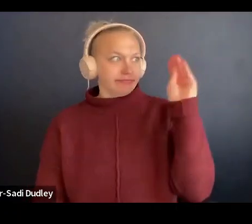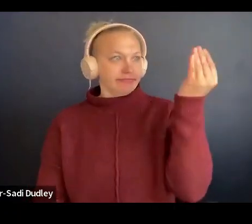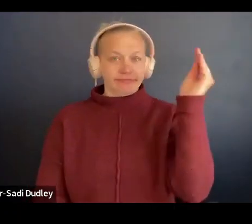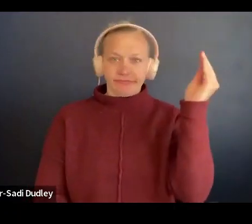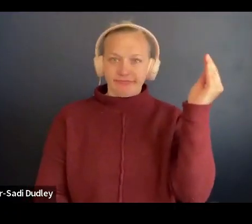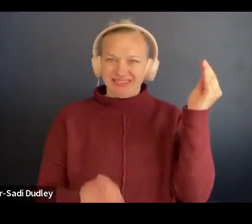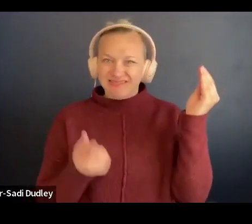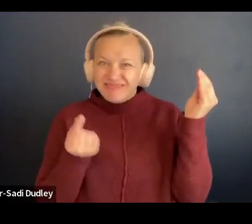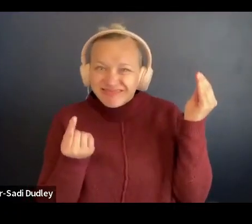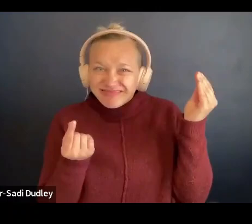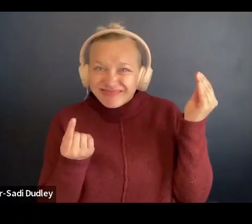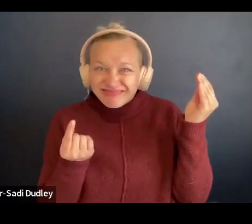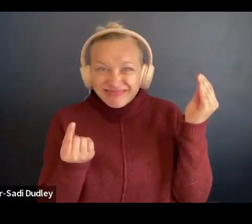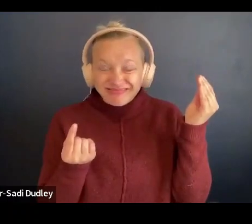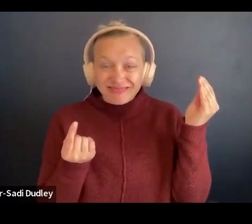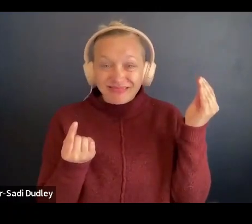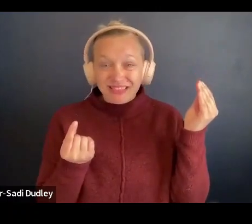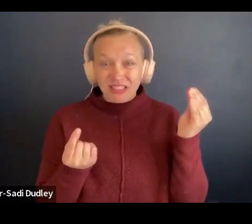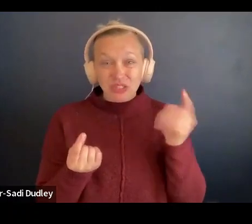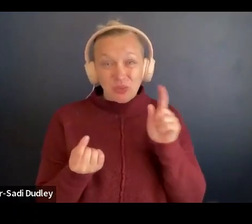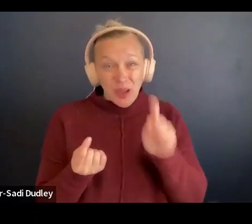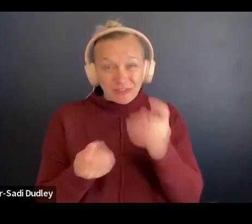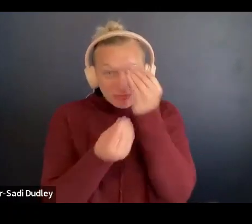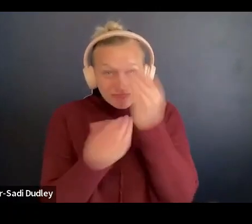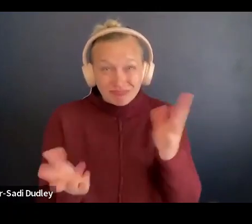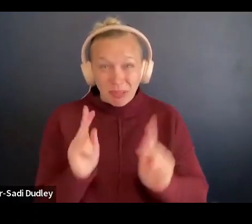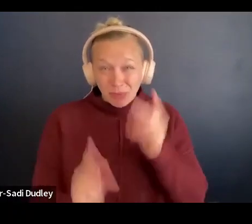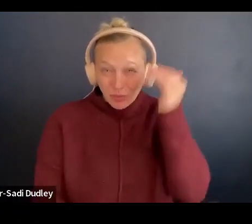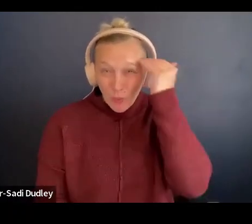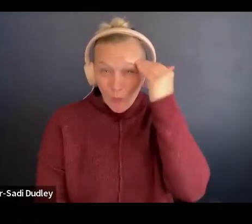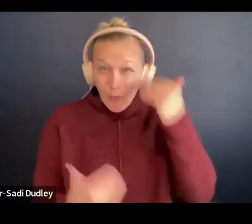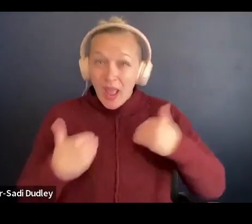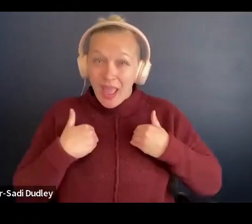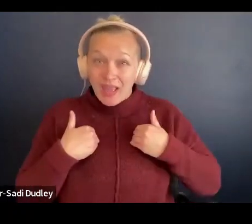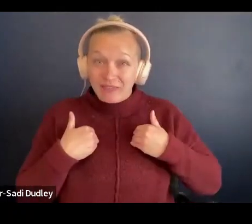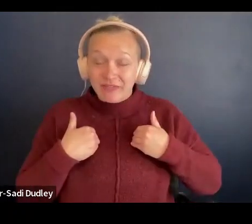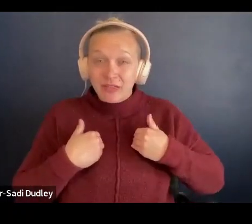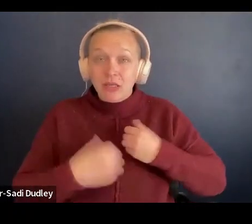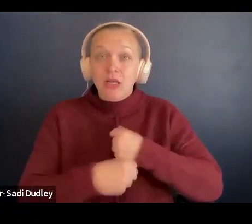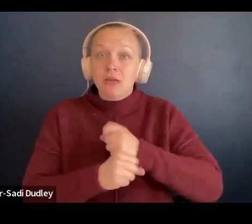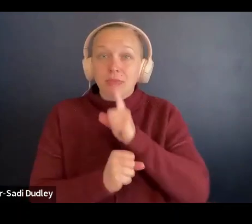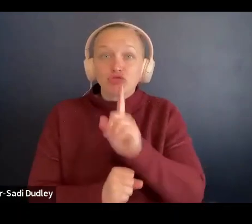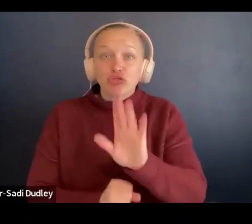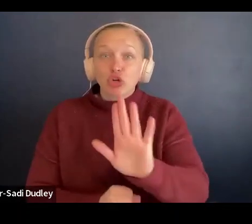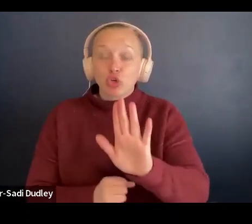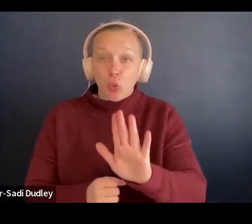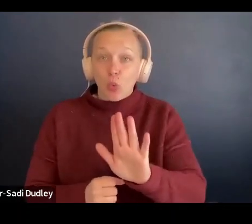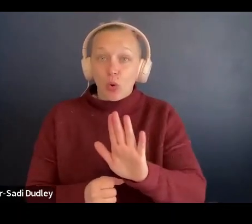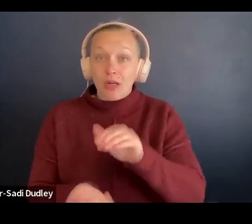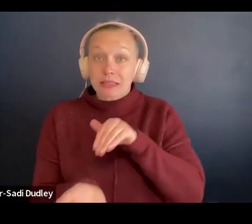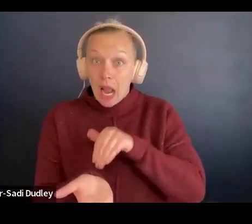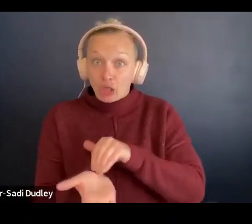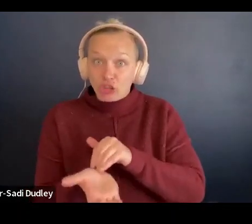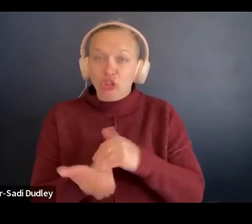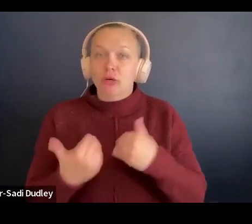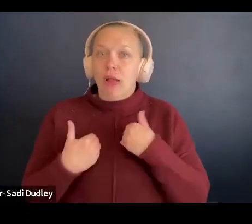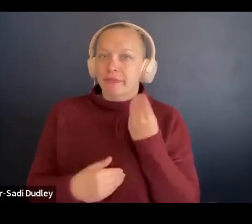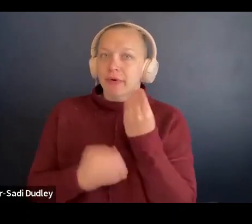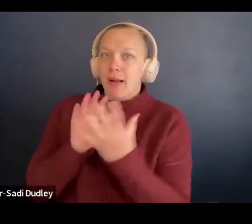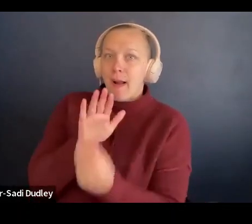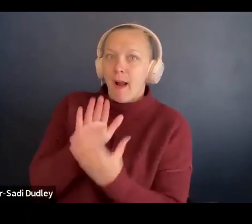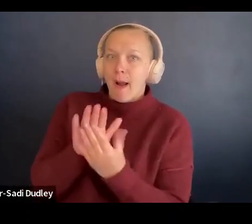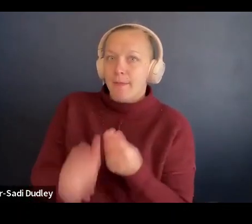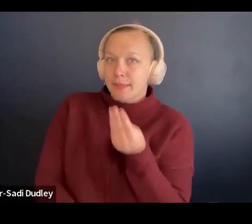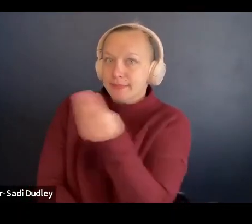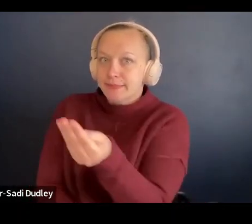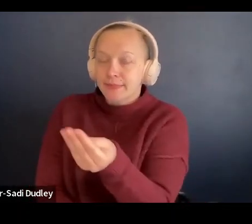if appropriate people know about them. You're going to want to ensure you give a copy to your primary doctor and each doctor